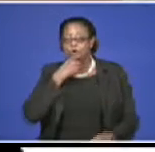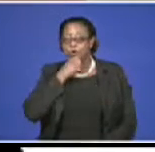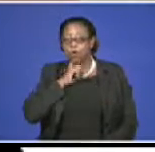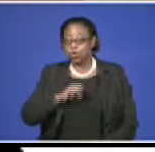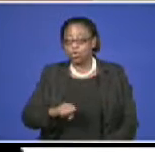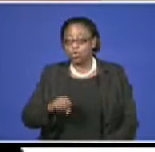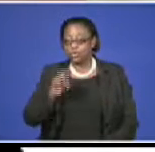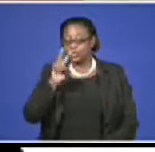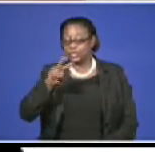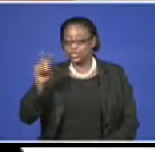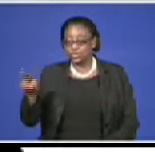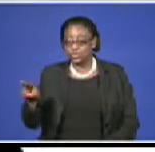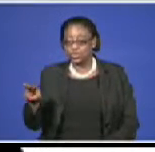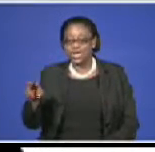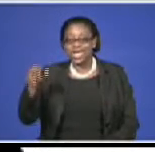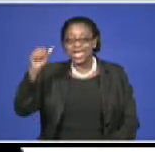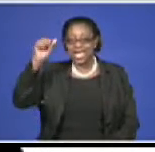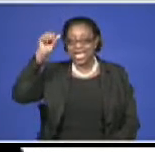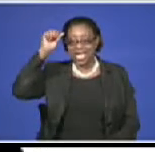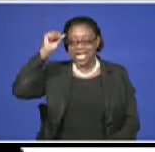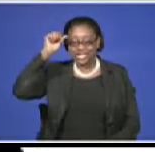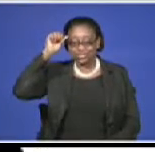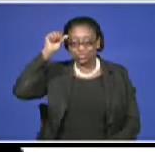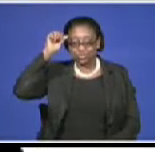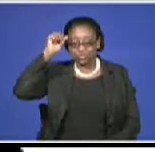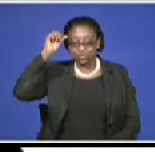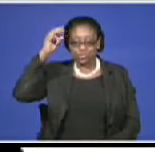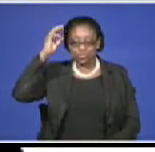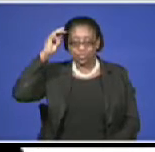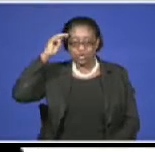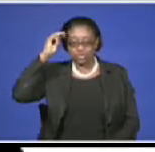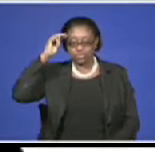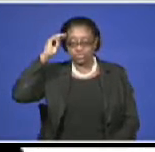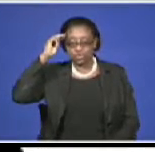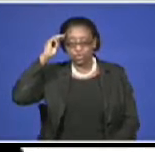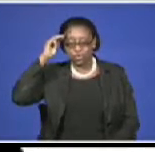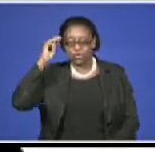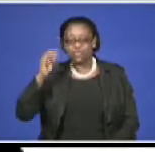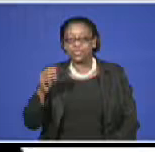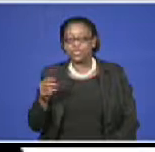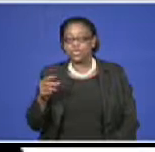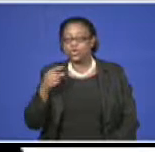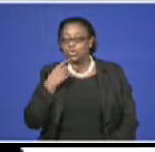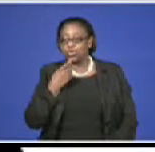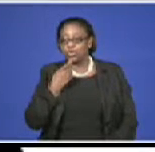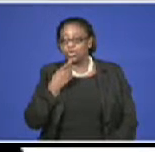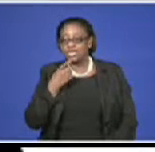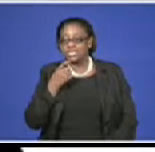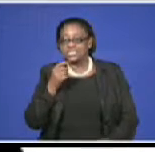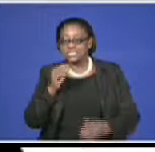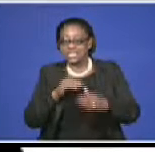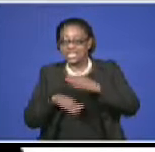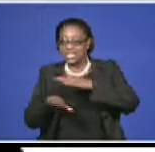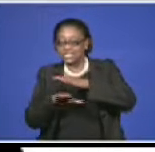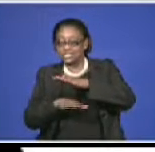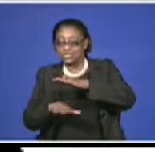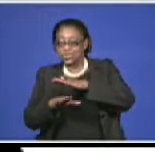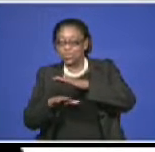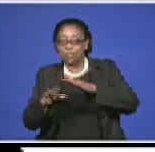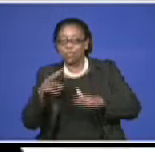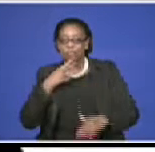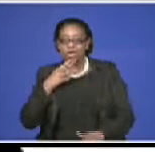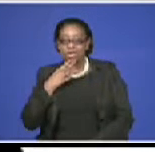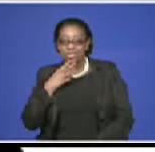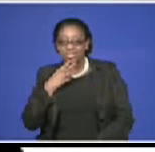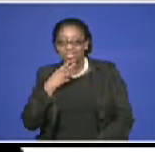22-year-old Andre Musgrove. He's a Bahamian photographer and cinematographer whose underwater work is striking. One